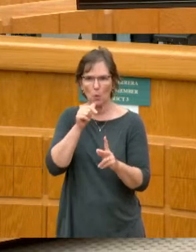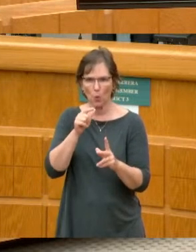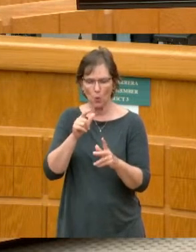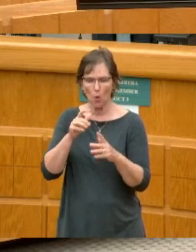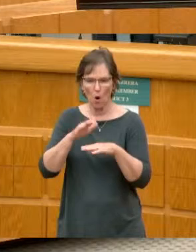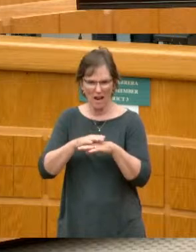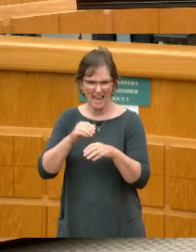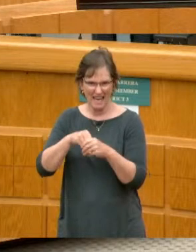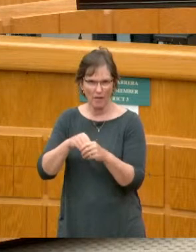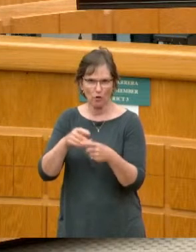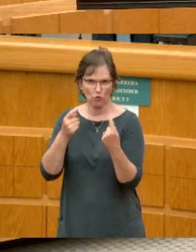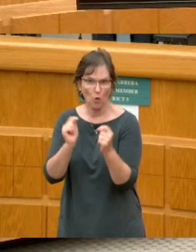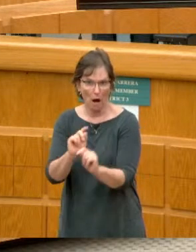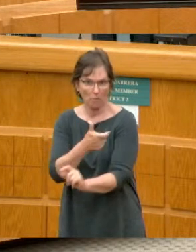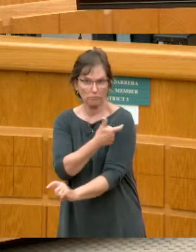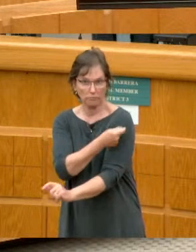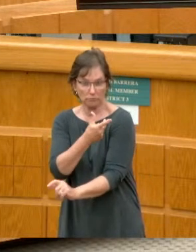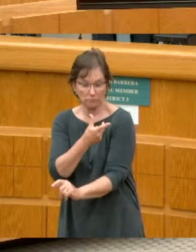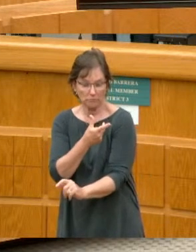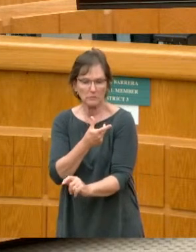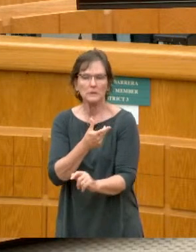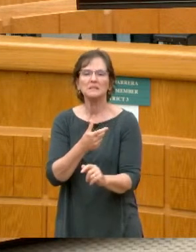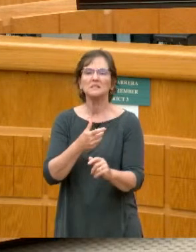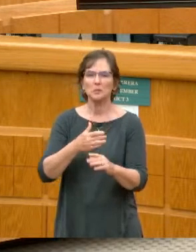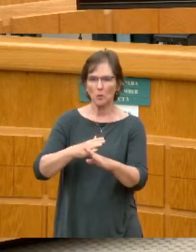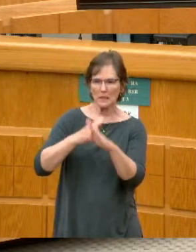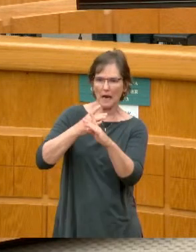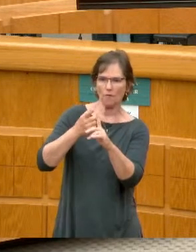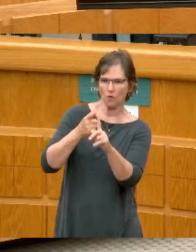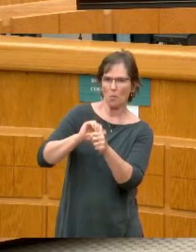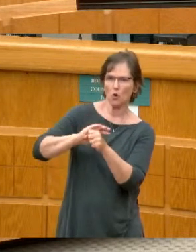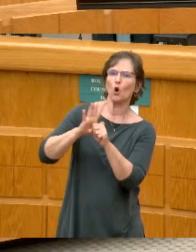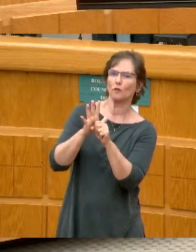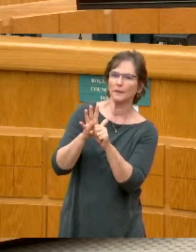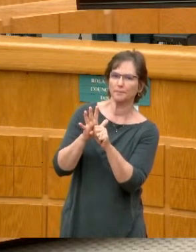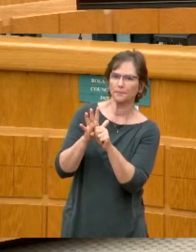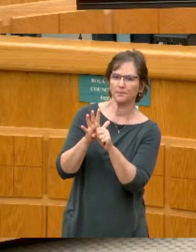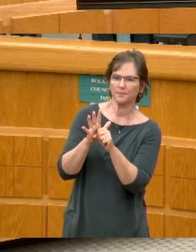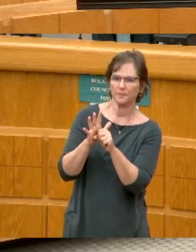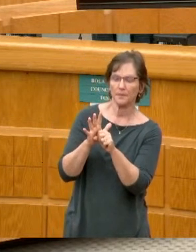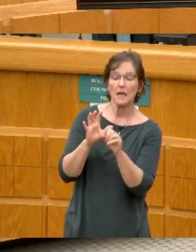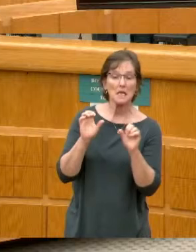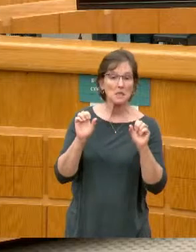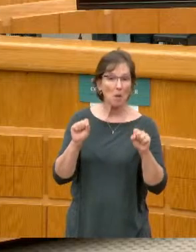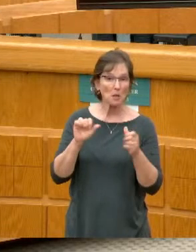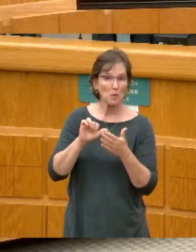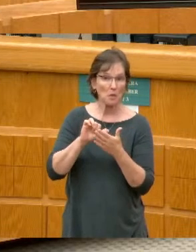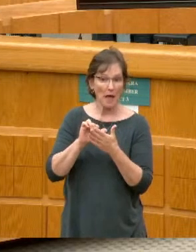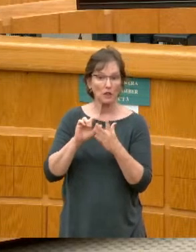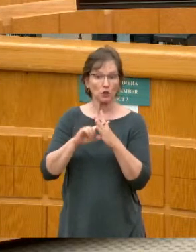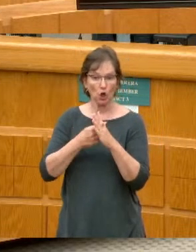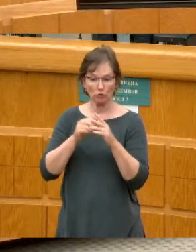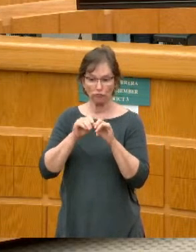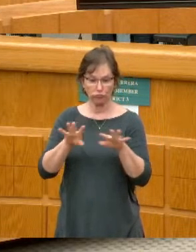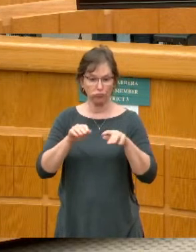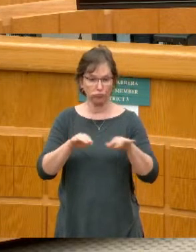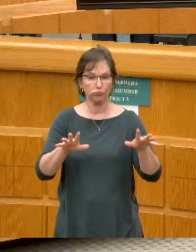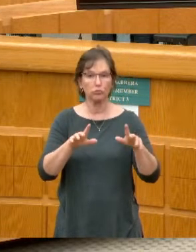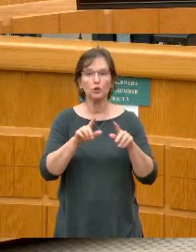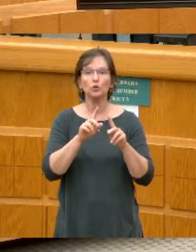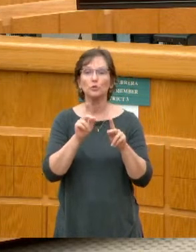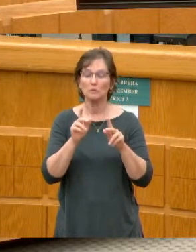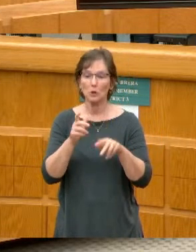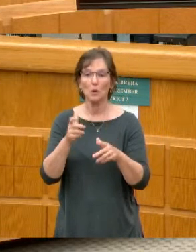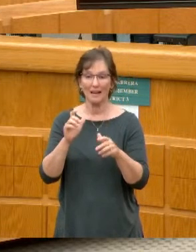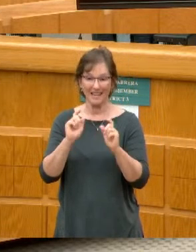achieved success in early analysis. What does success mean? It means that it demonstrated over 90% efficacy